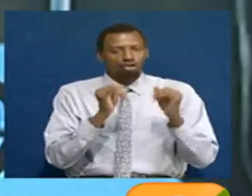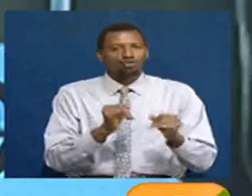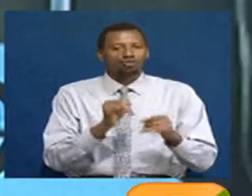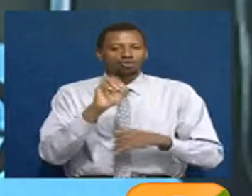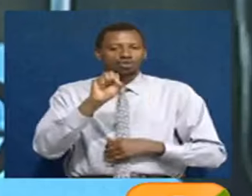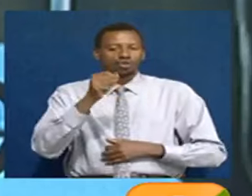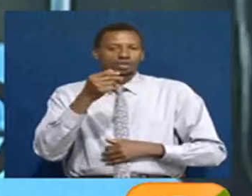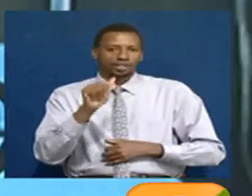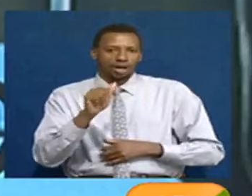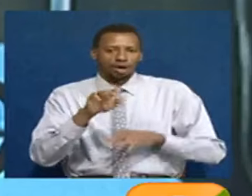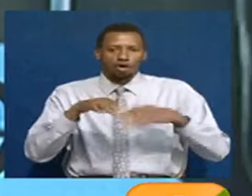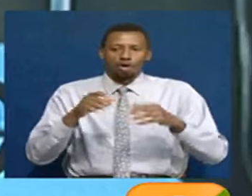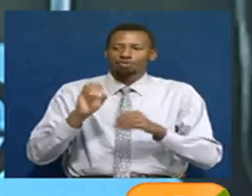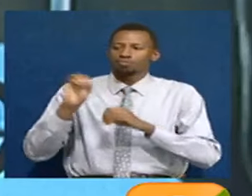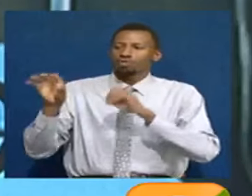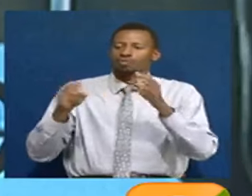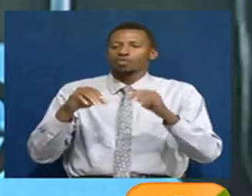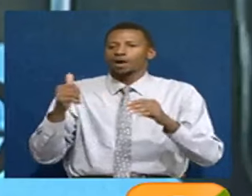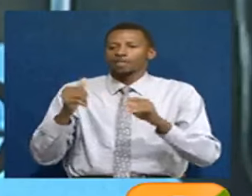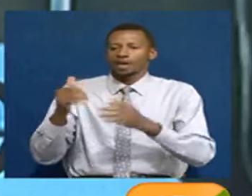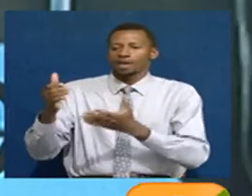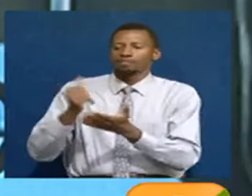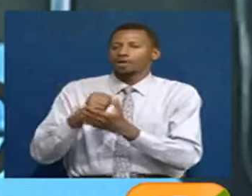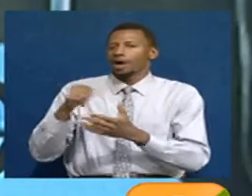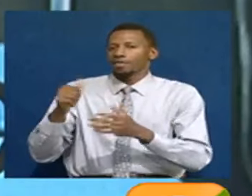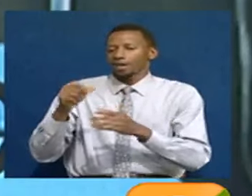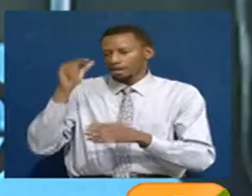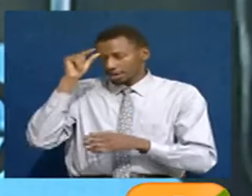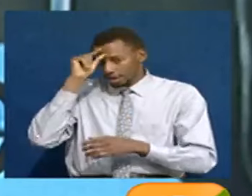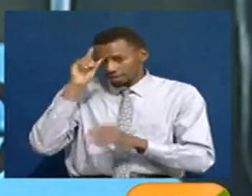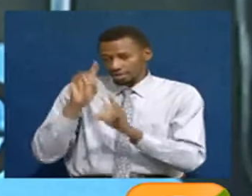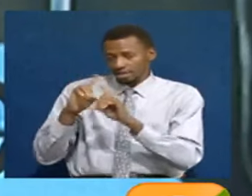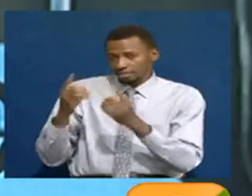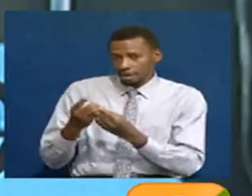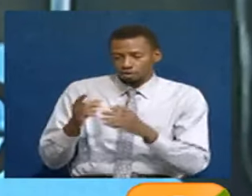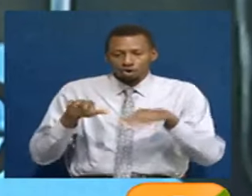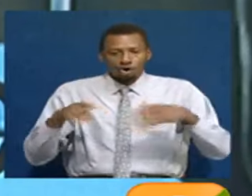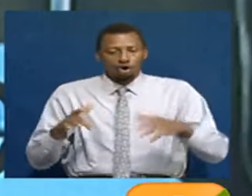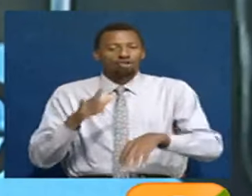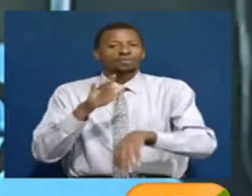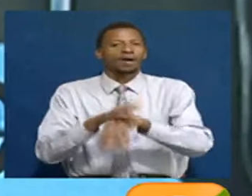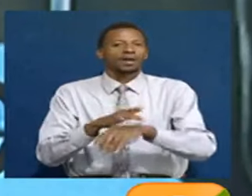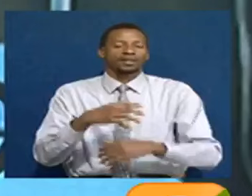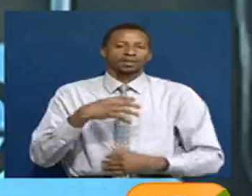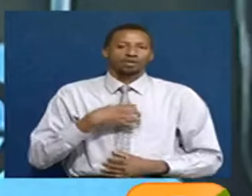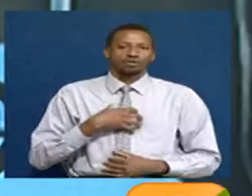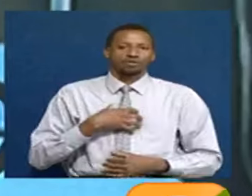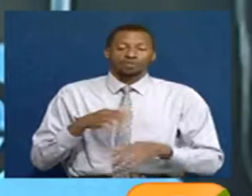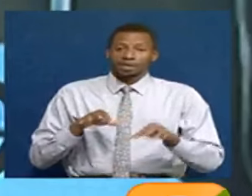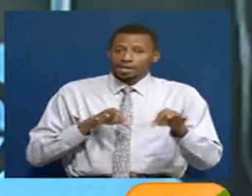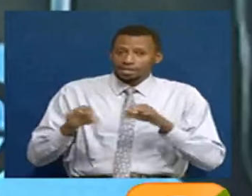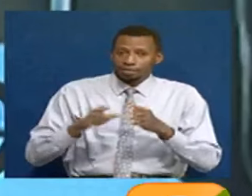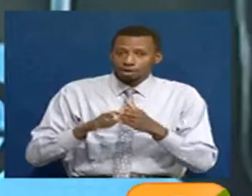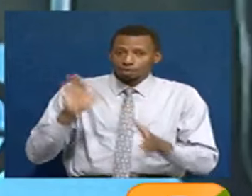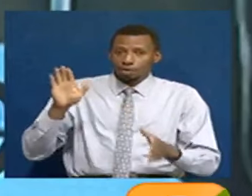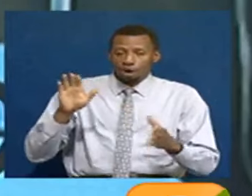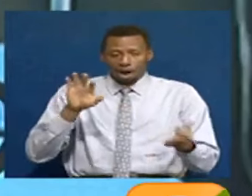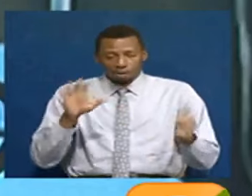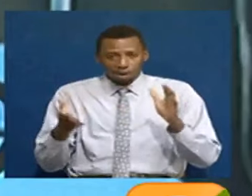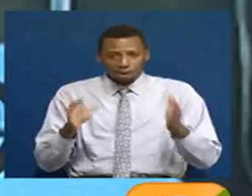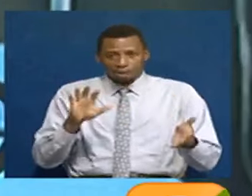government entities, or early retirement. Brenda Wanga reports on the anxious and uncertain days as